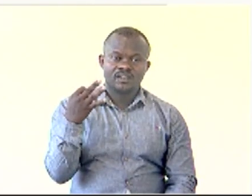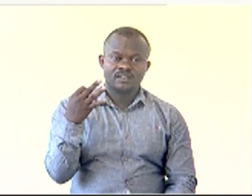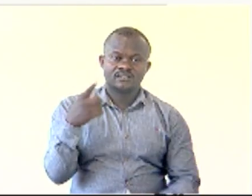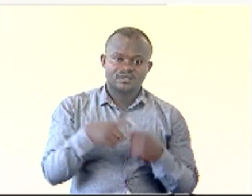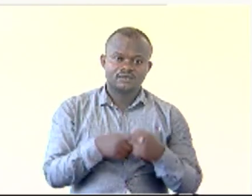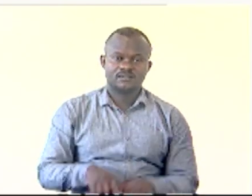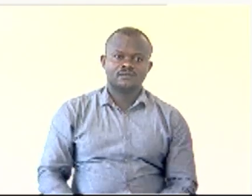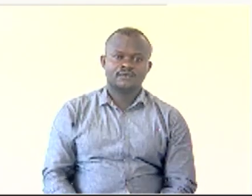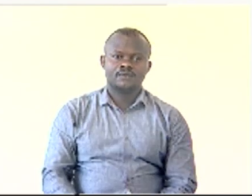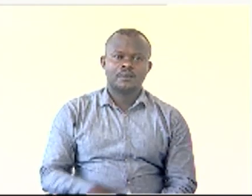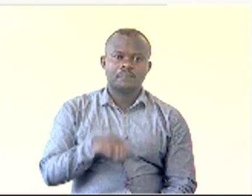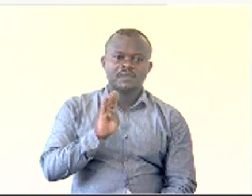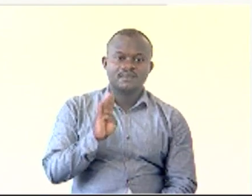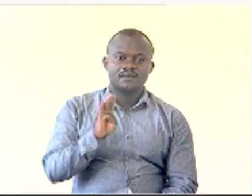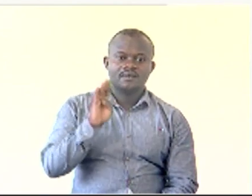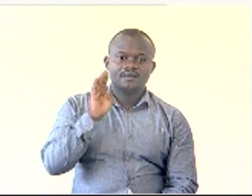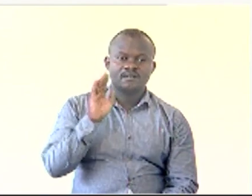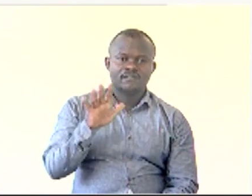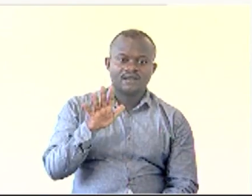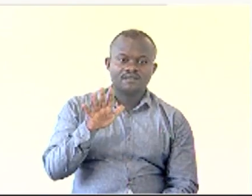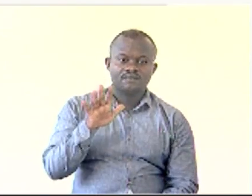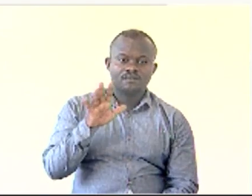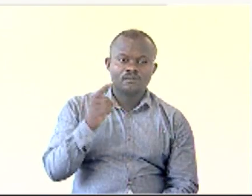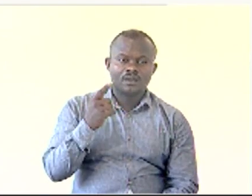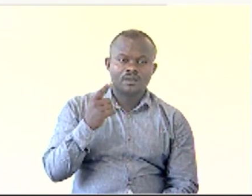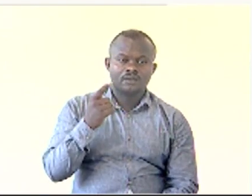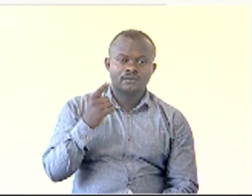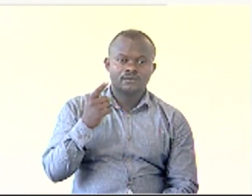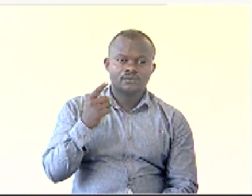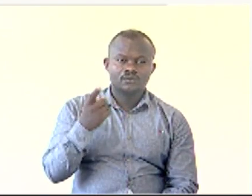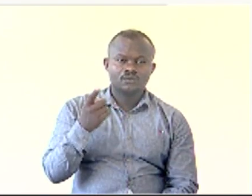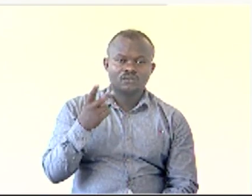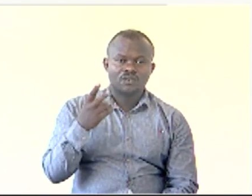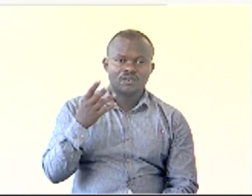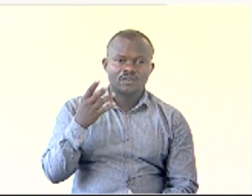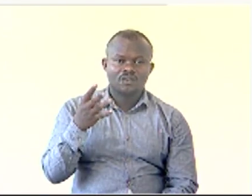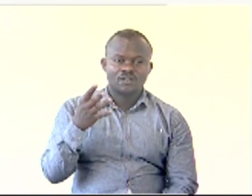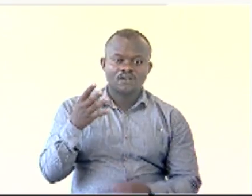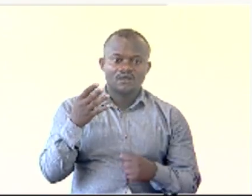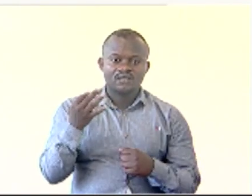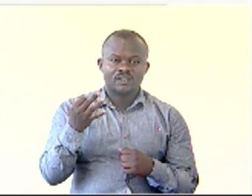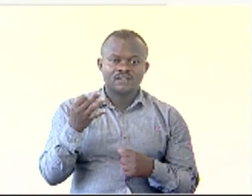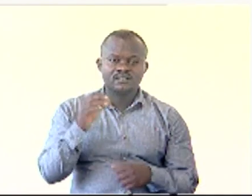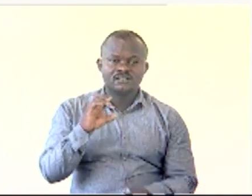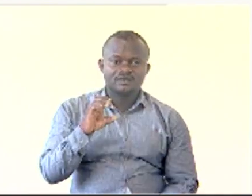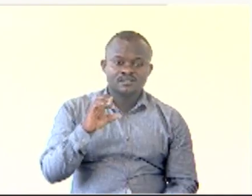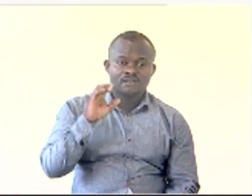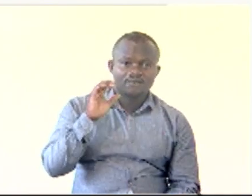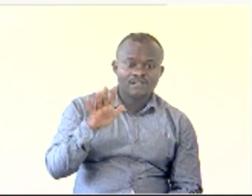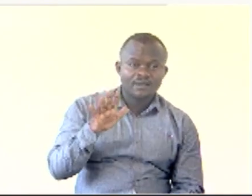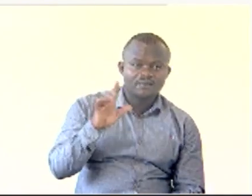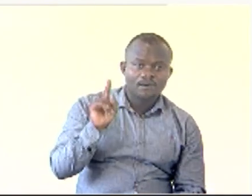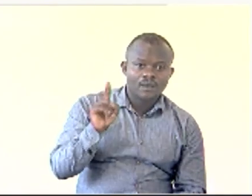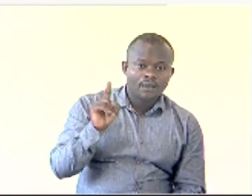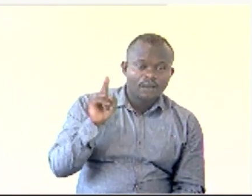and 6. B, 5, 1, 2, 4, 6, and 3. C, 5,